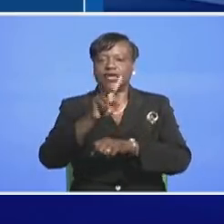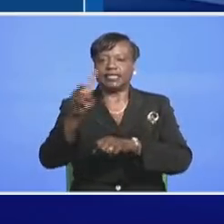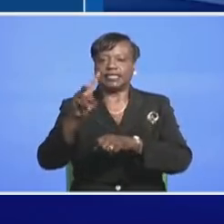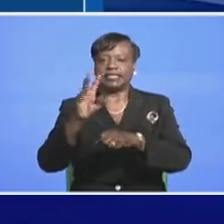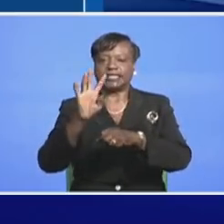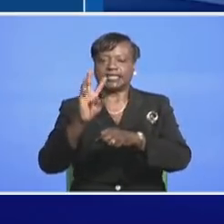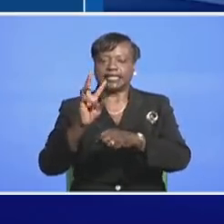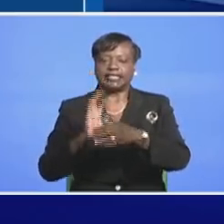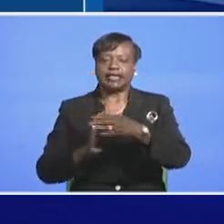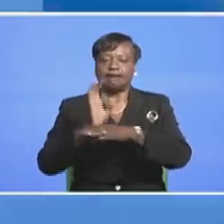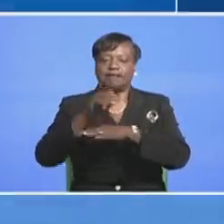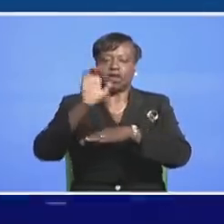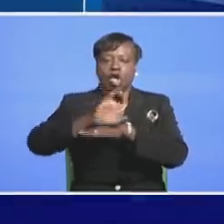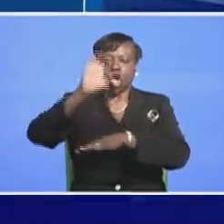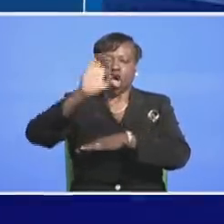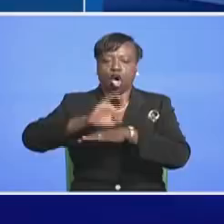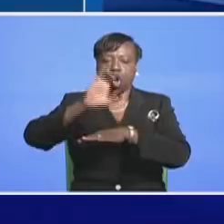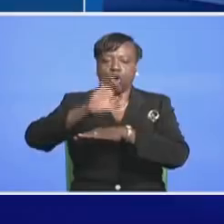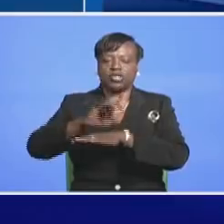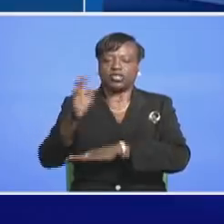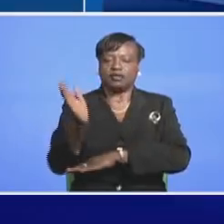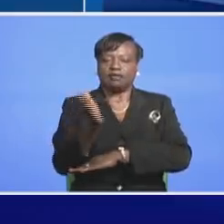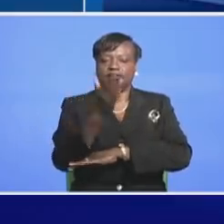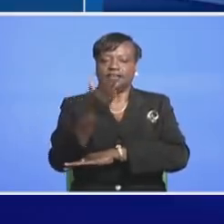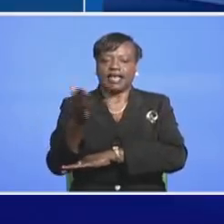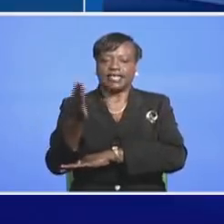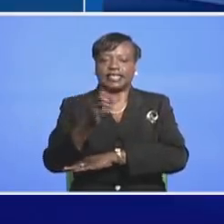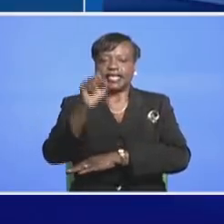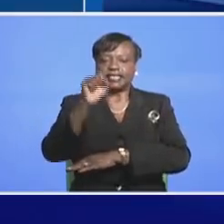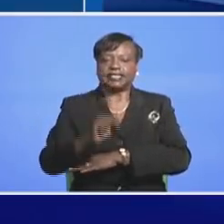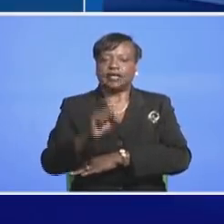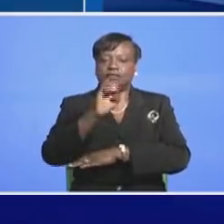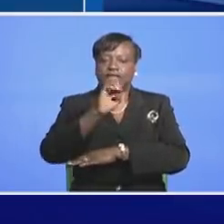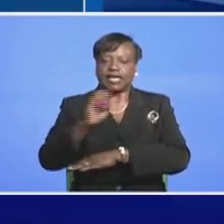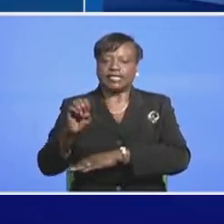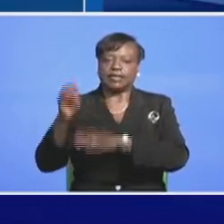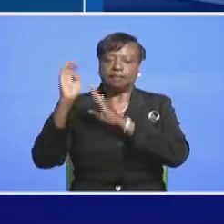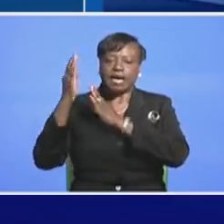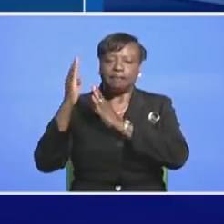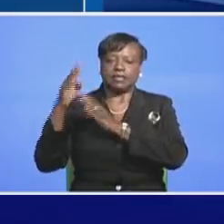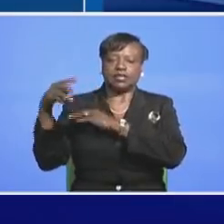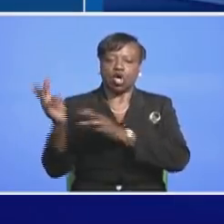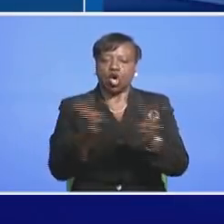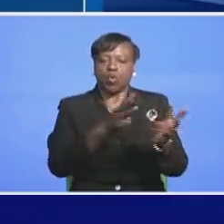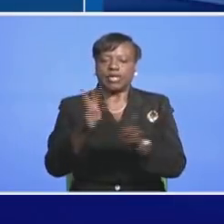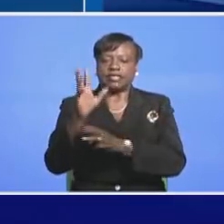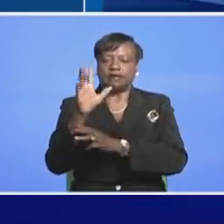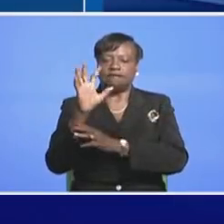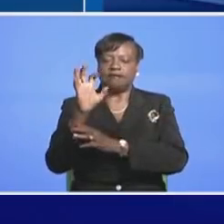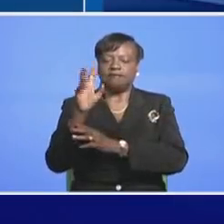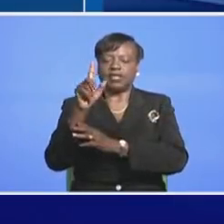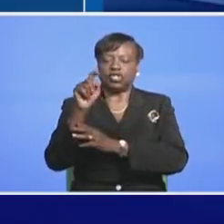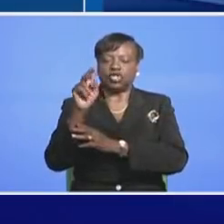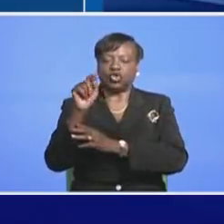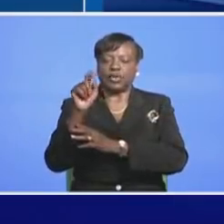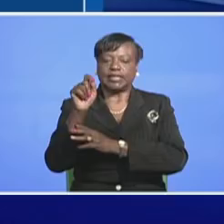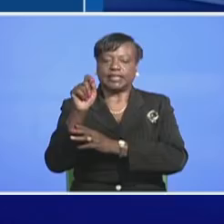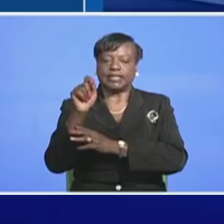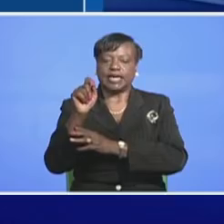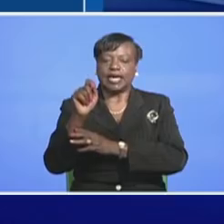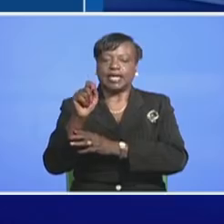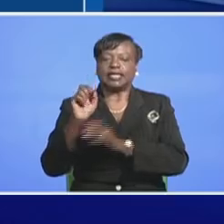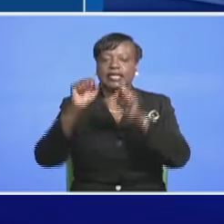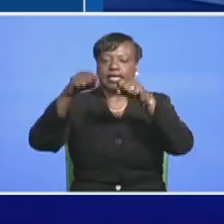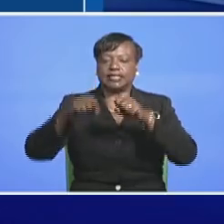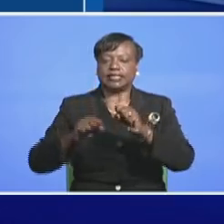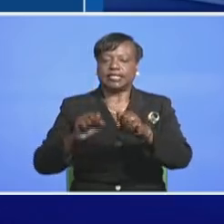Caution flags in place. For the southeast Bahamas, the winds even stronger at 15 to 20 knots. Also out of the southeast, and